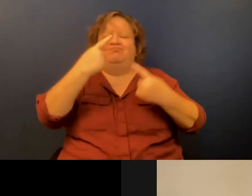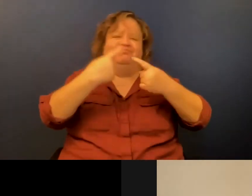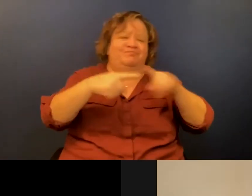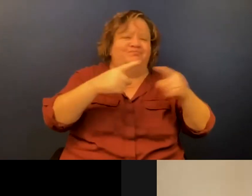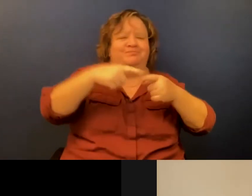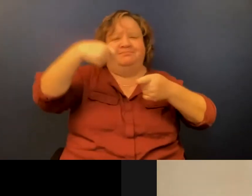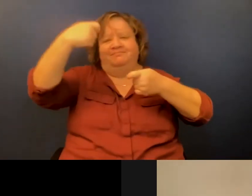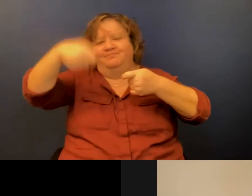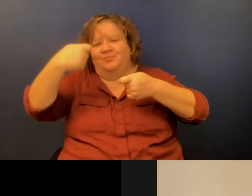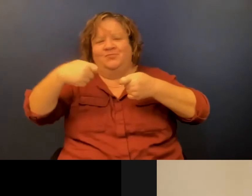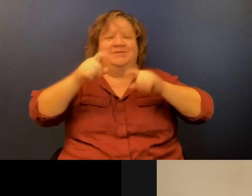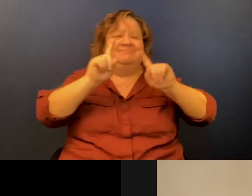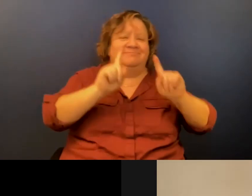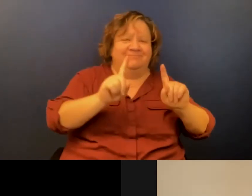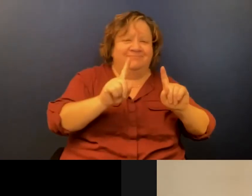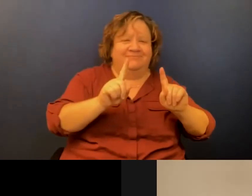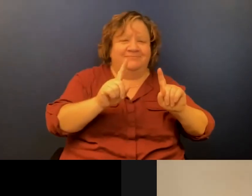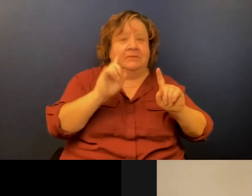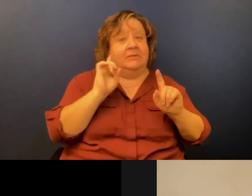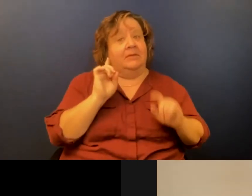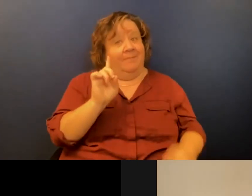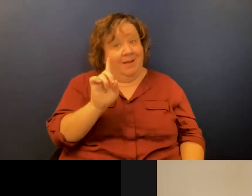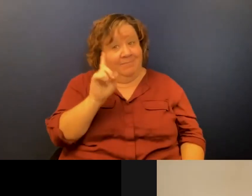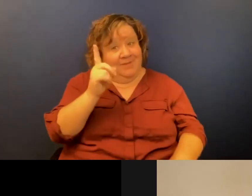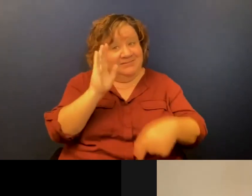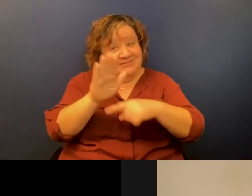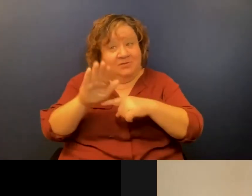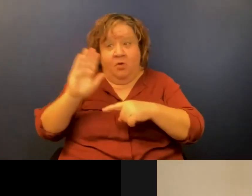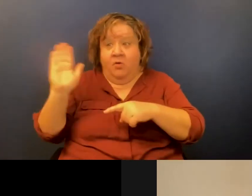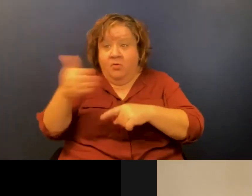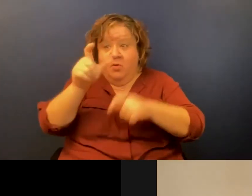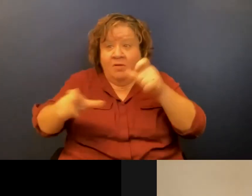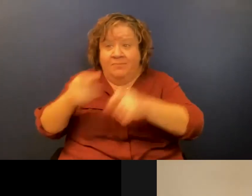you the same question now to Andrea. What can you tell us, Andrea, regarding